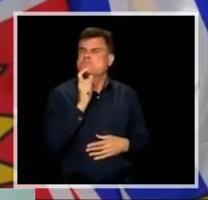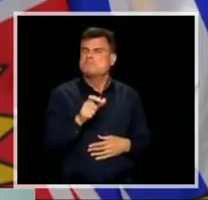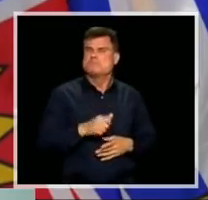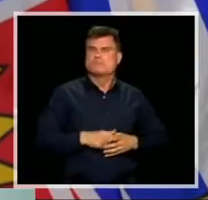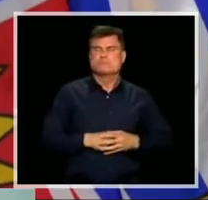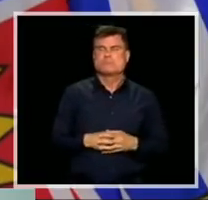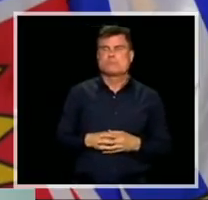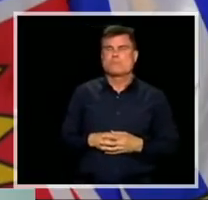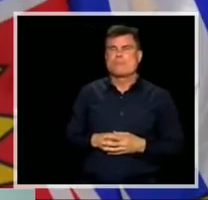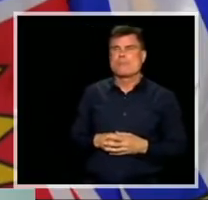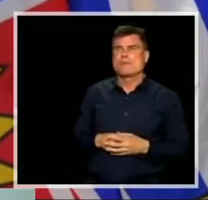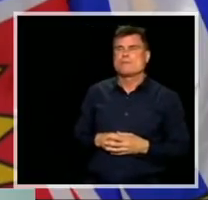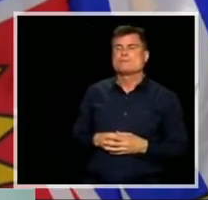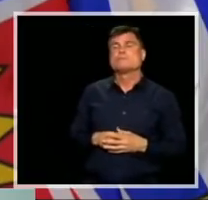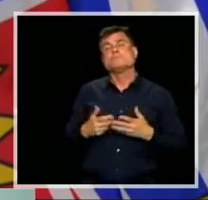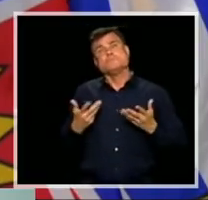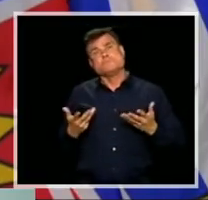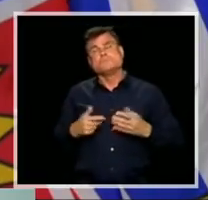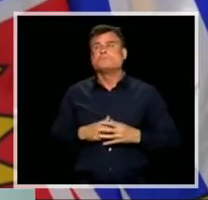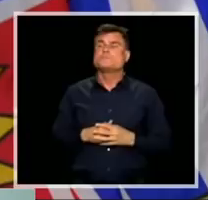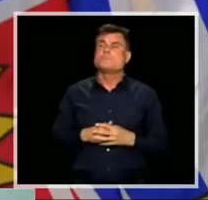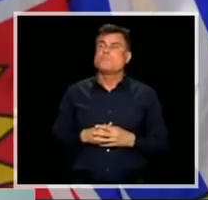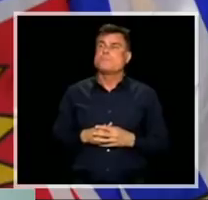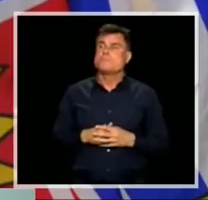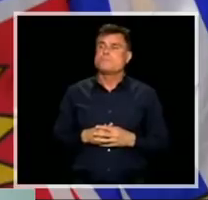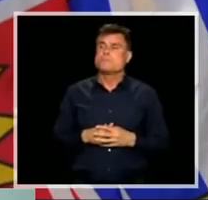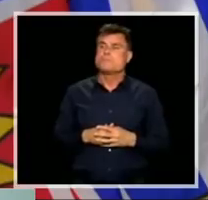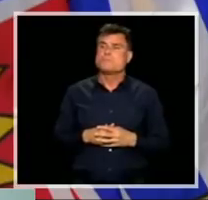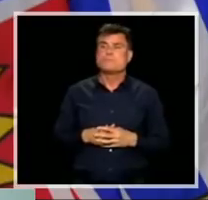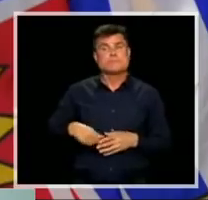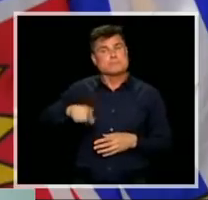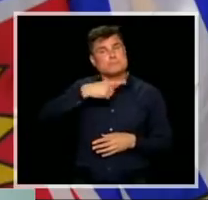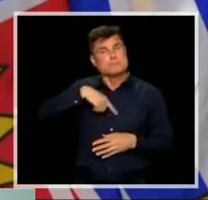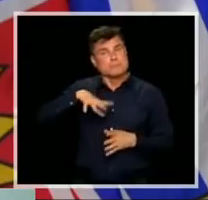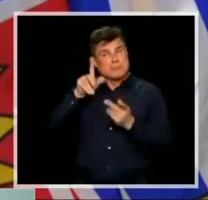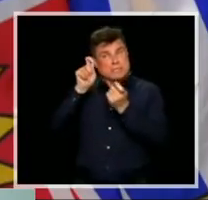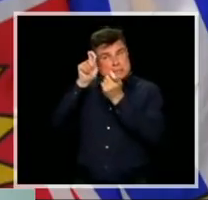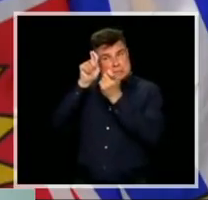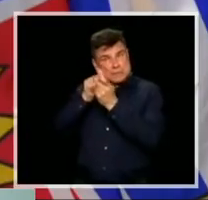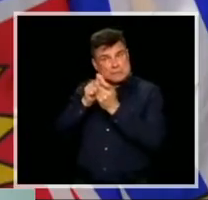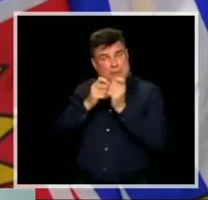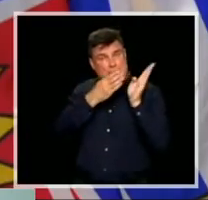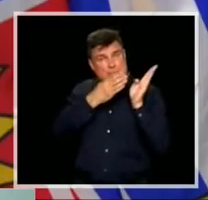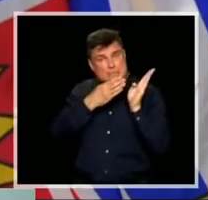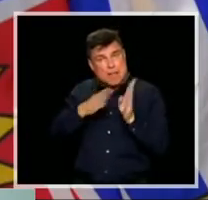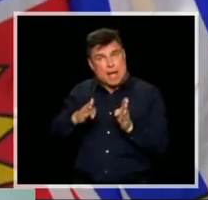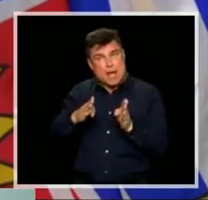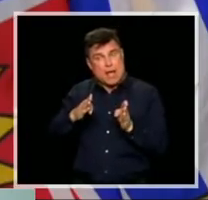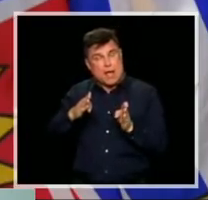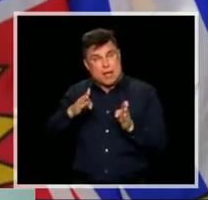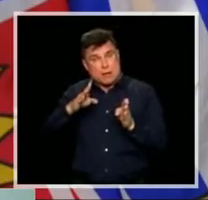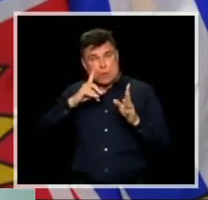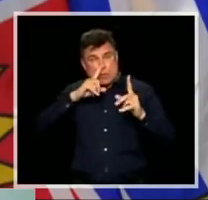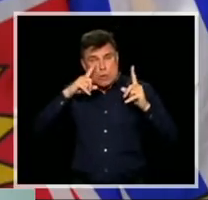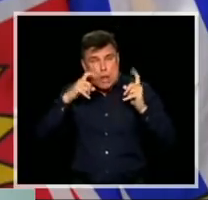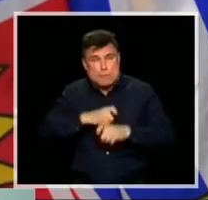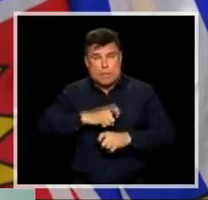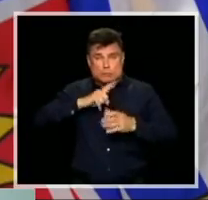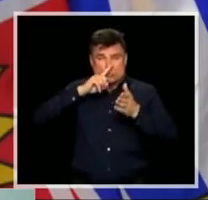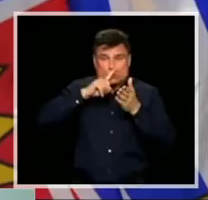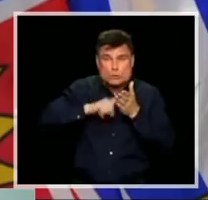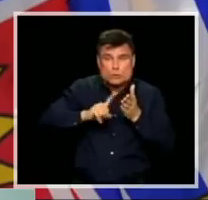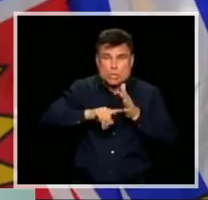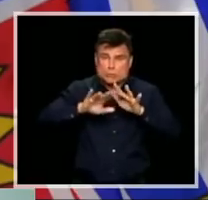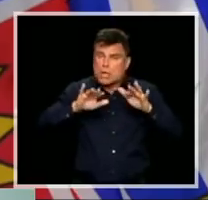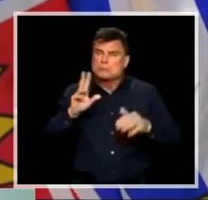in June. But during that time, how do we kind of ensure that the numbers stay down, as we've been seeing over the past few weeks, particularly when there